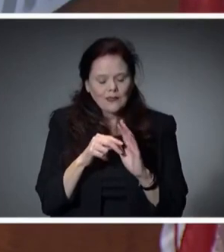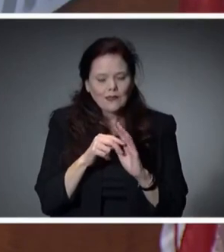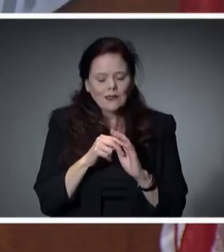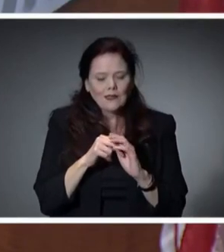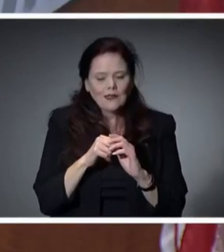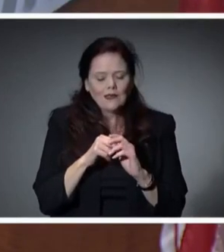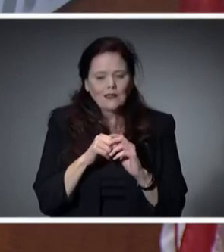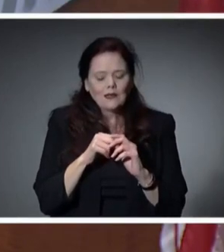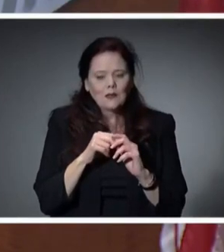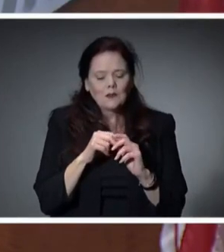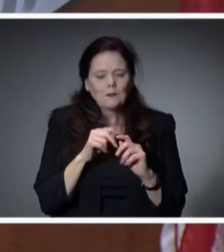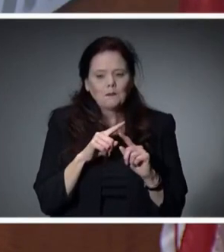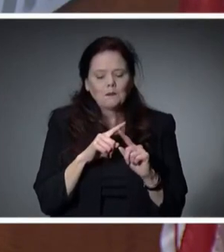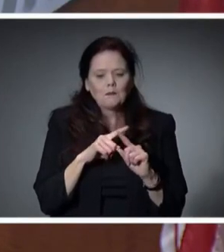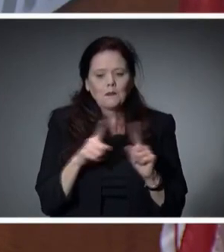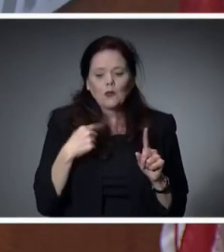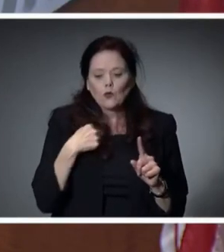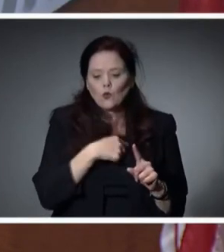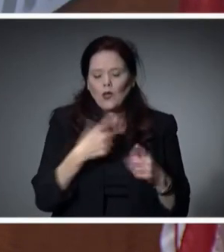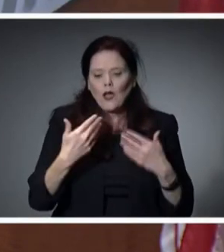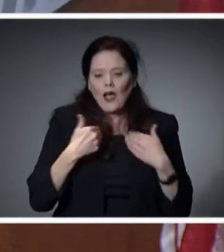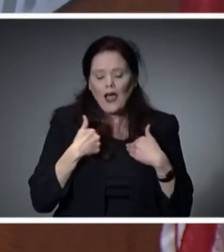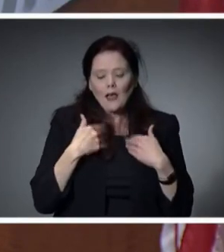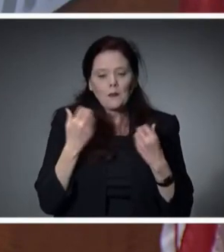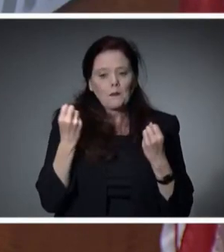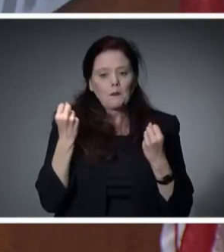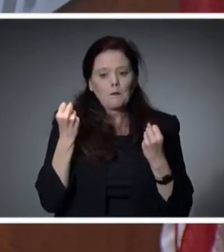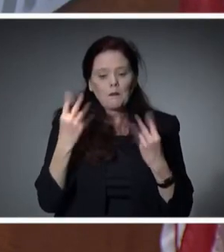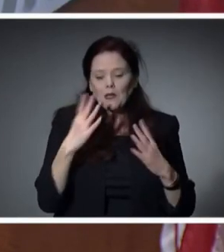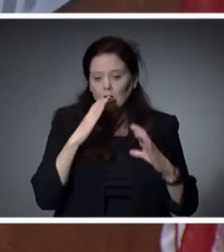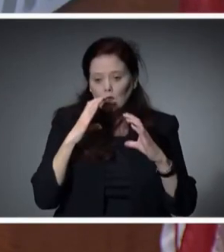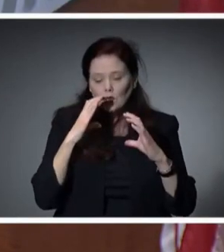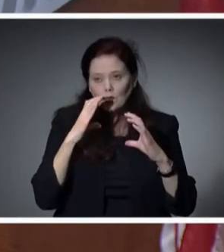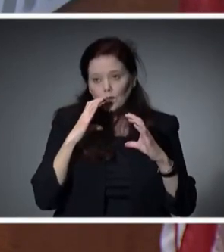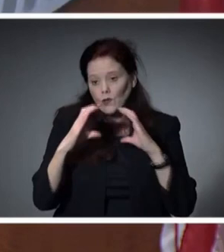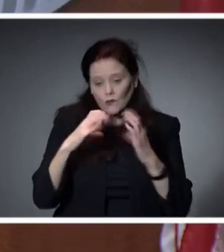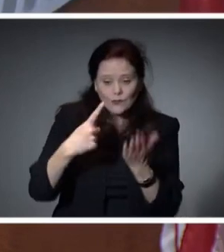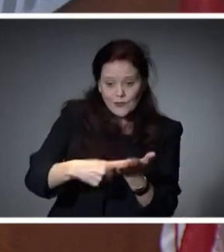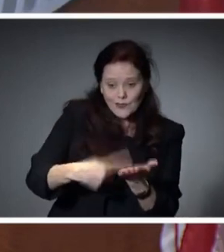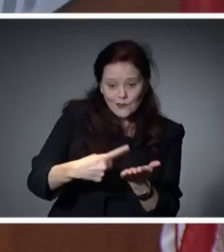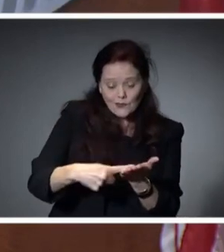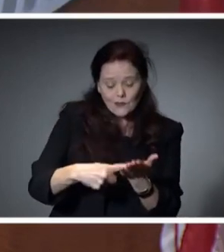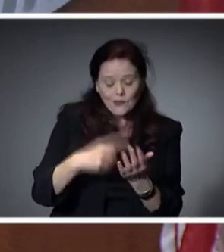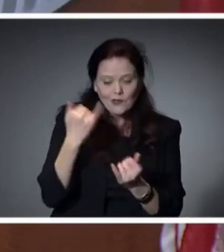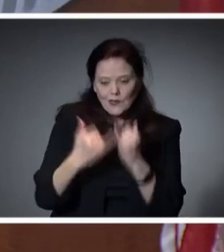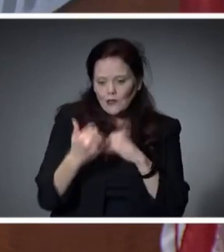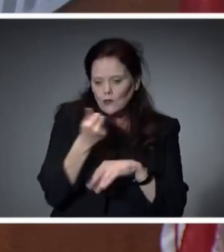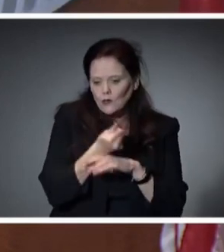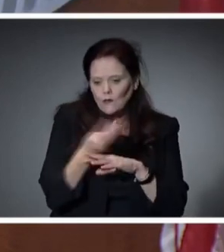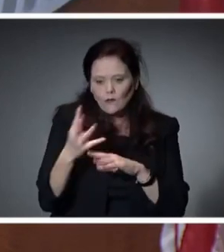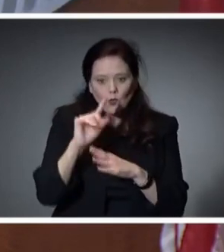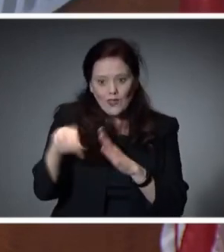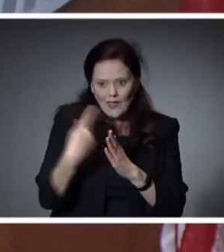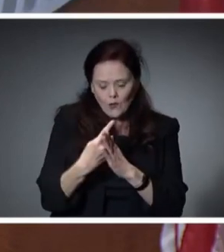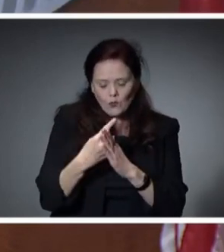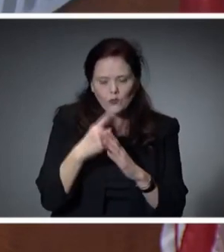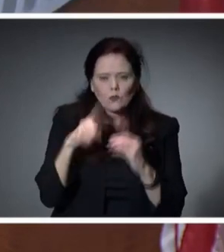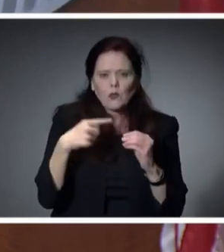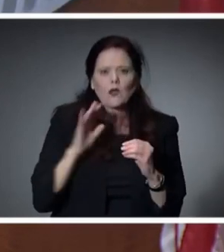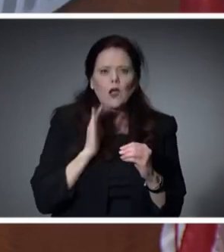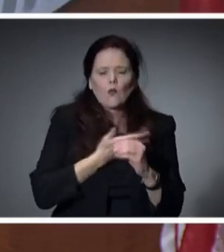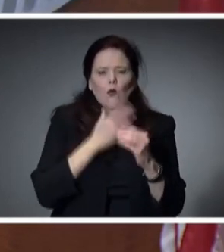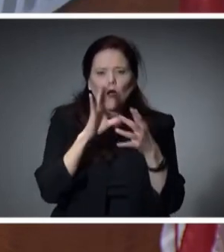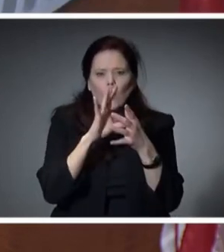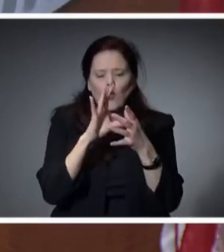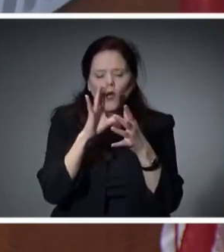The fact is that we have had many conversations, including within the last couple of hours, regarding what our options